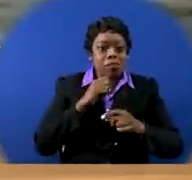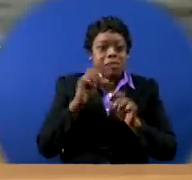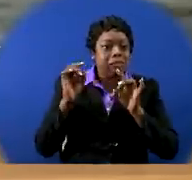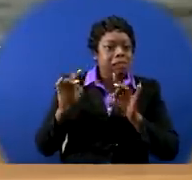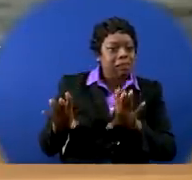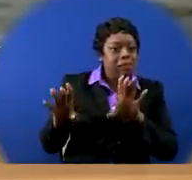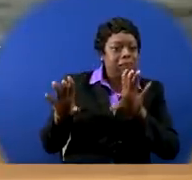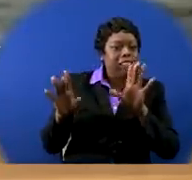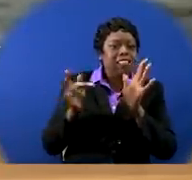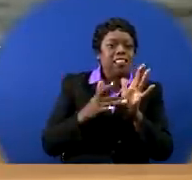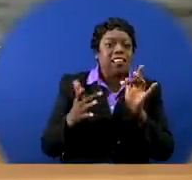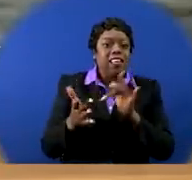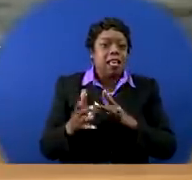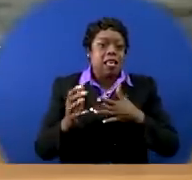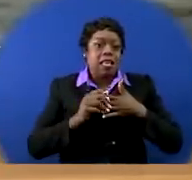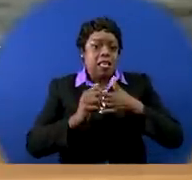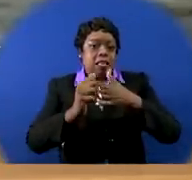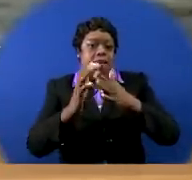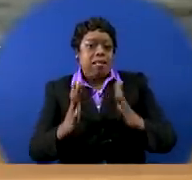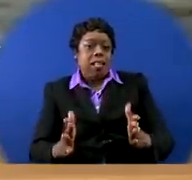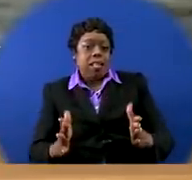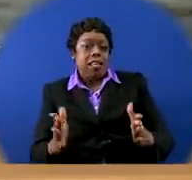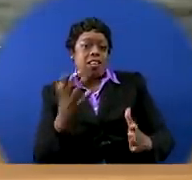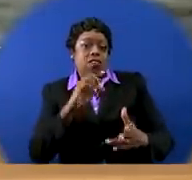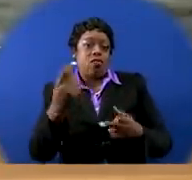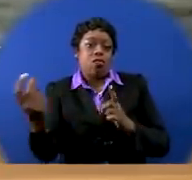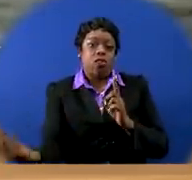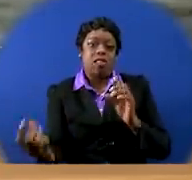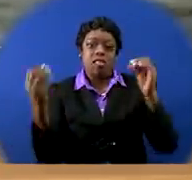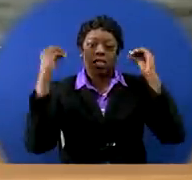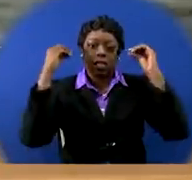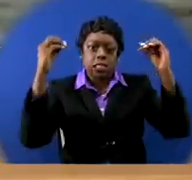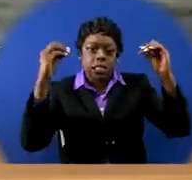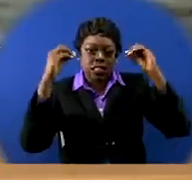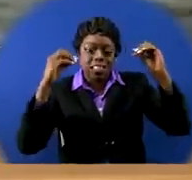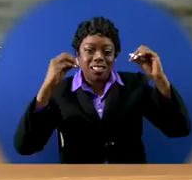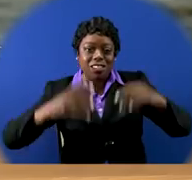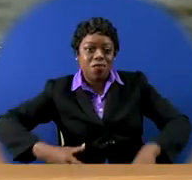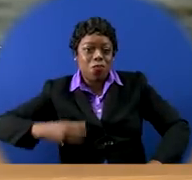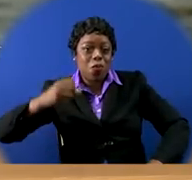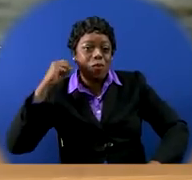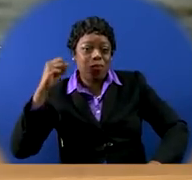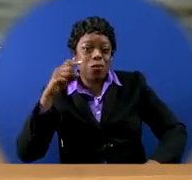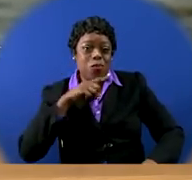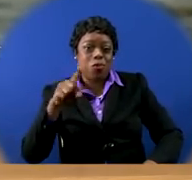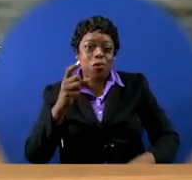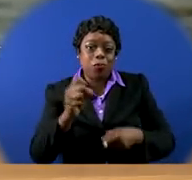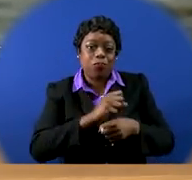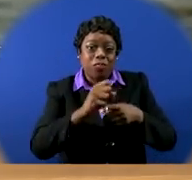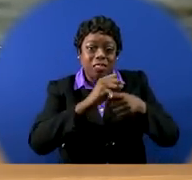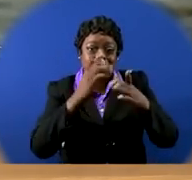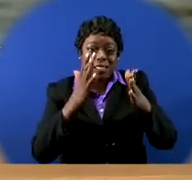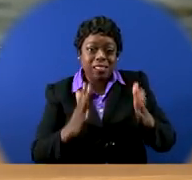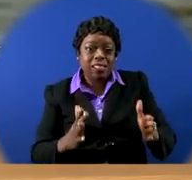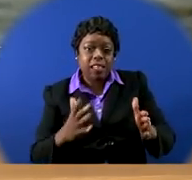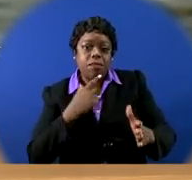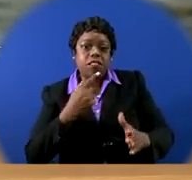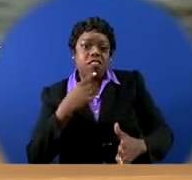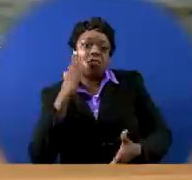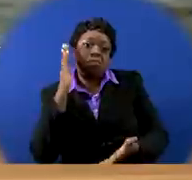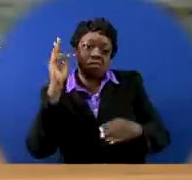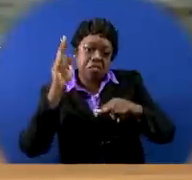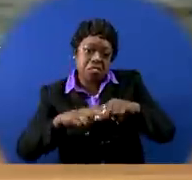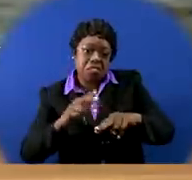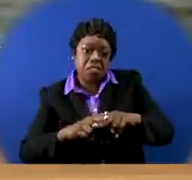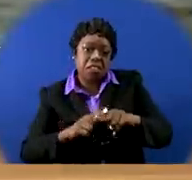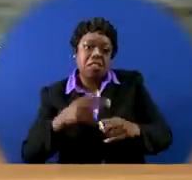And there are some Pharisees who come to Jesus and say, teacher, rebuke your disciples. Tell them to sit down. Tell them to stop making all that noise. Tell them to stop